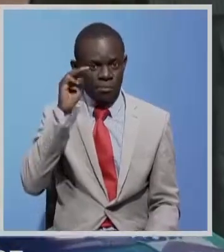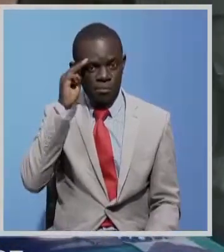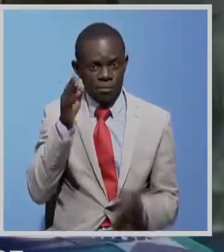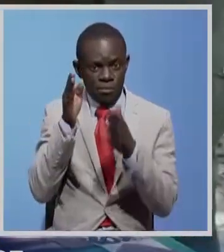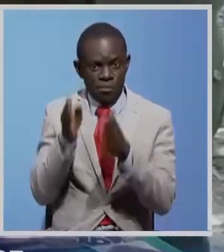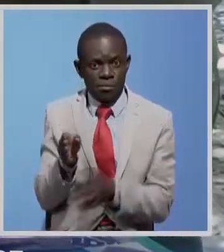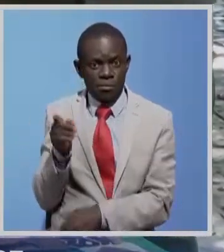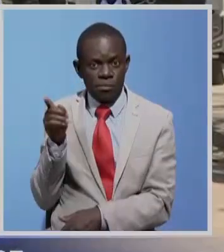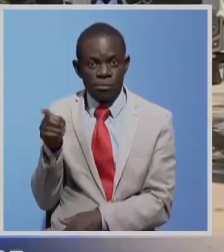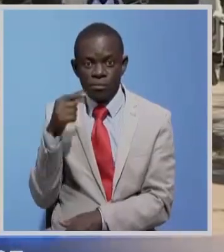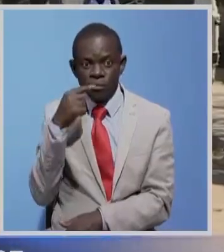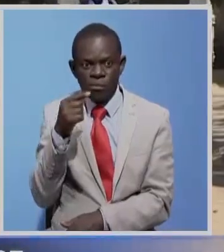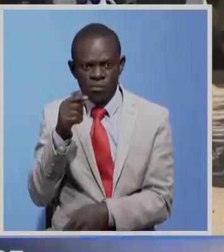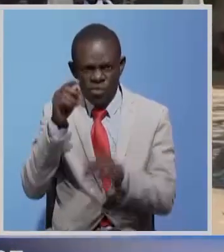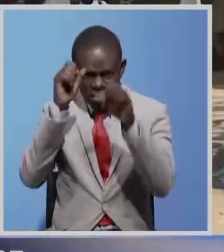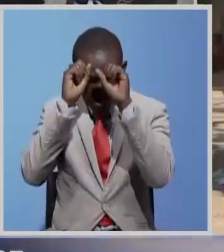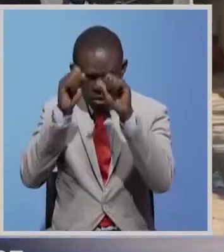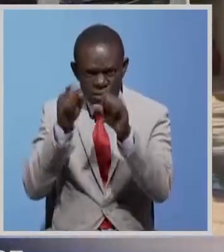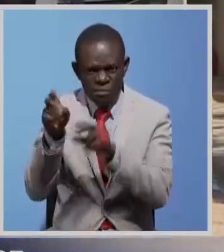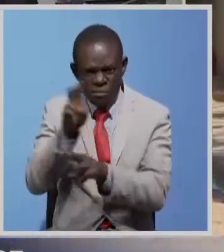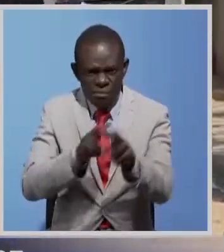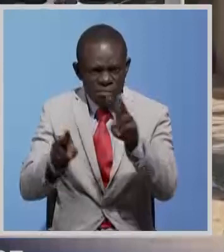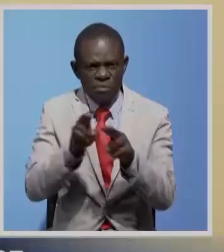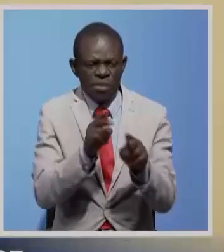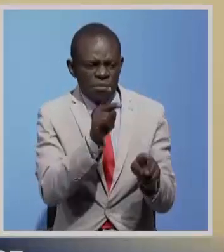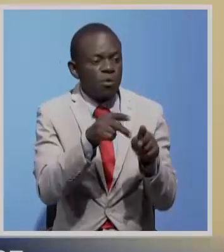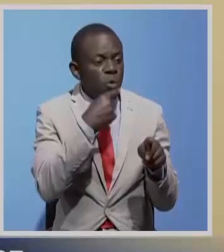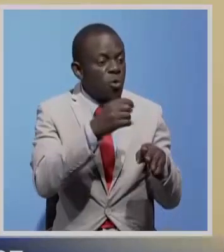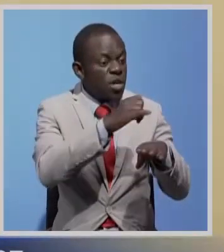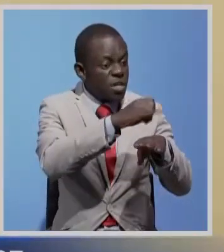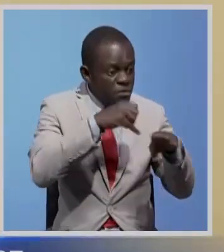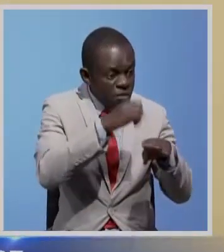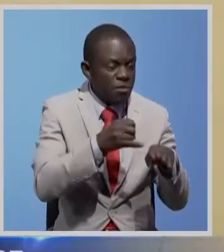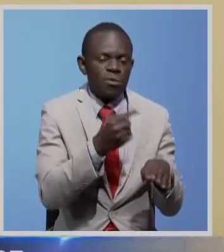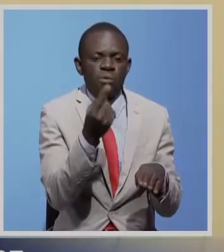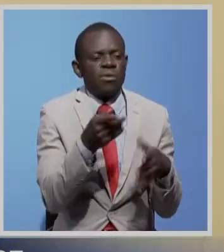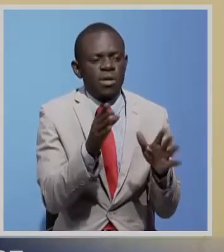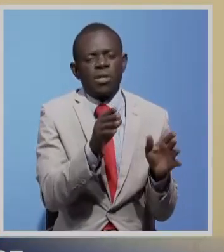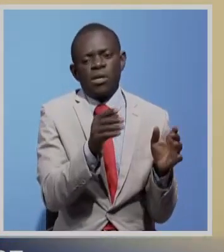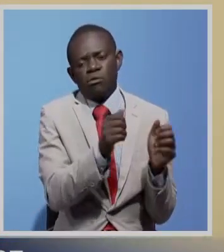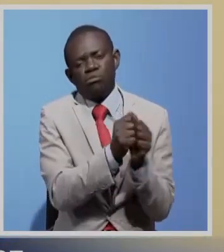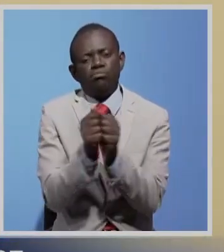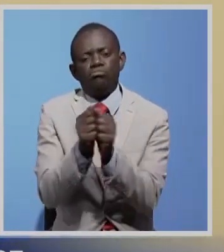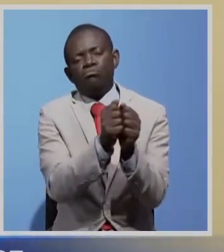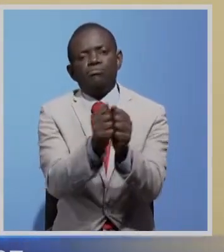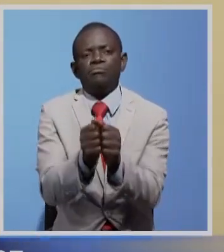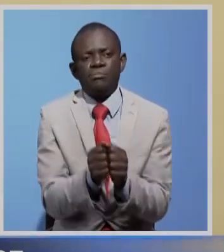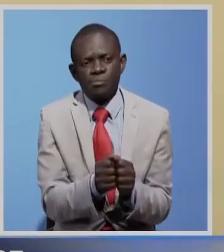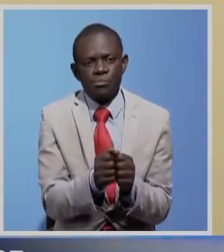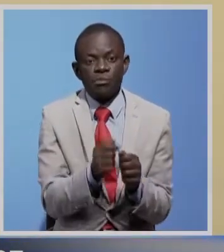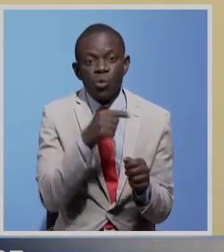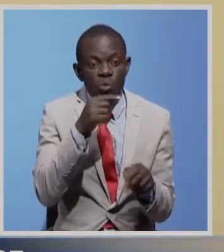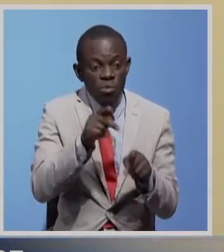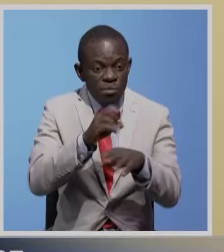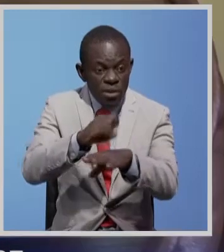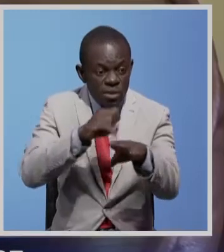program in adherence to the COVID-19 health guidelines. Persons that have been invited will be communicated to by provincial